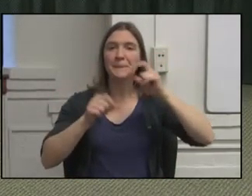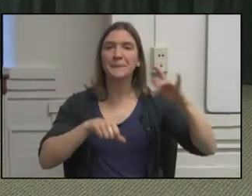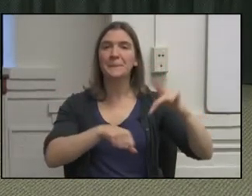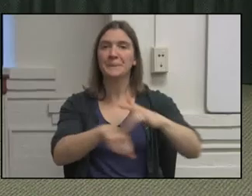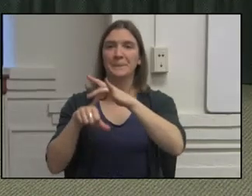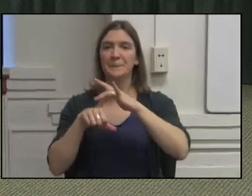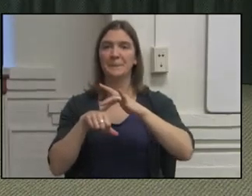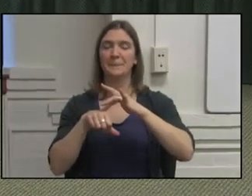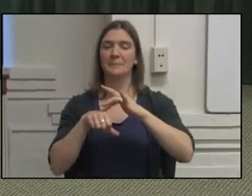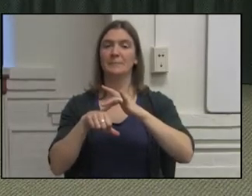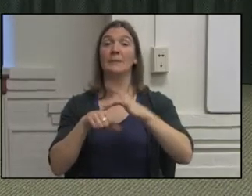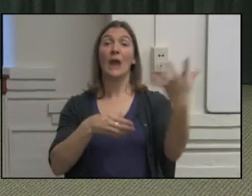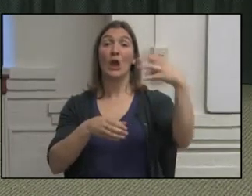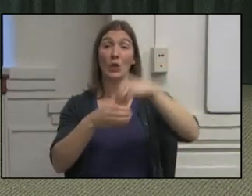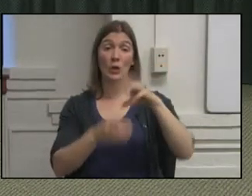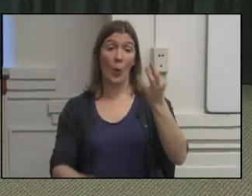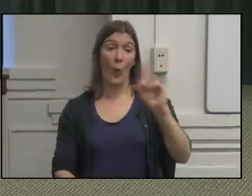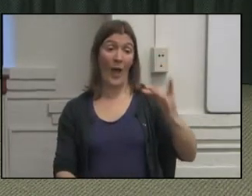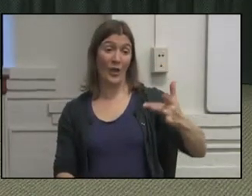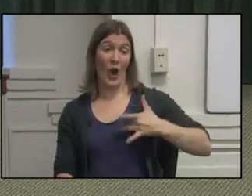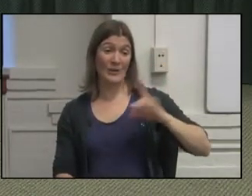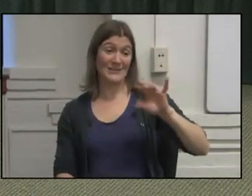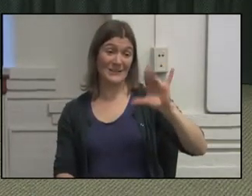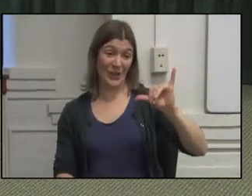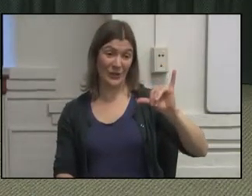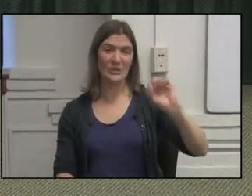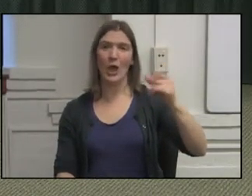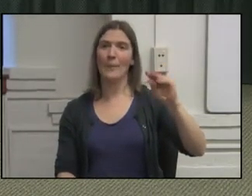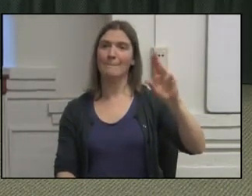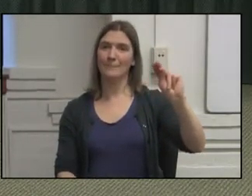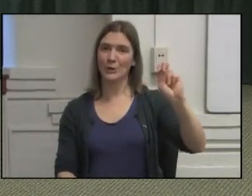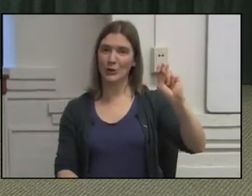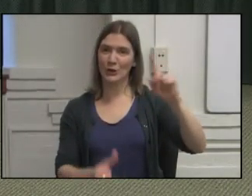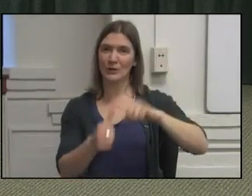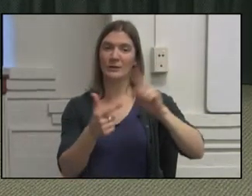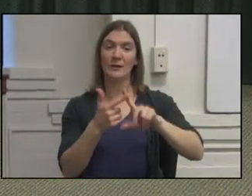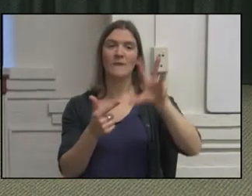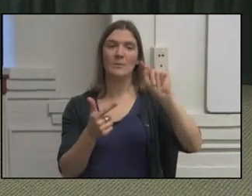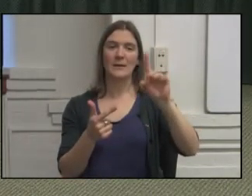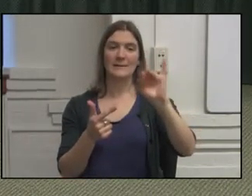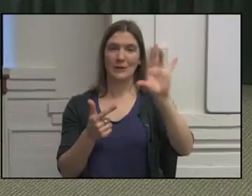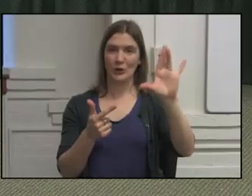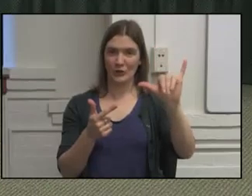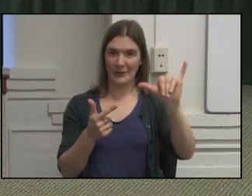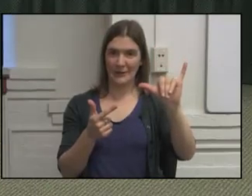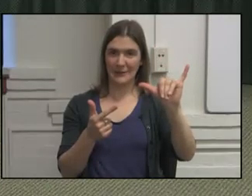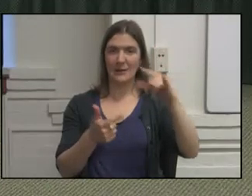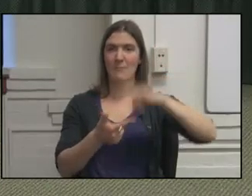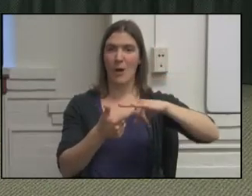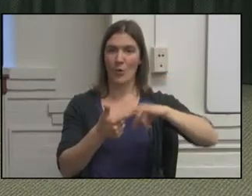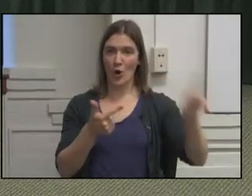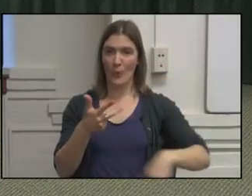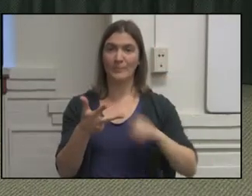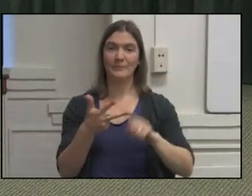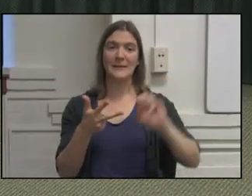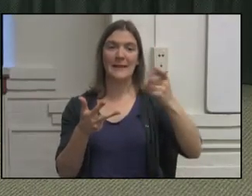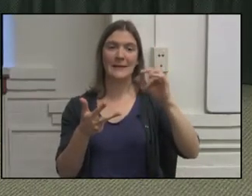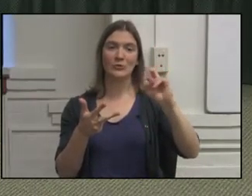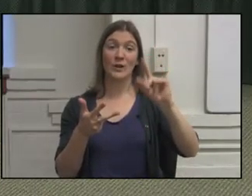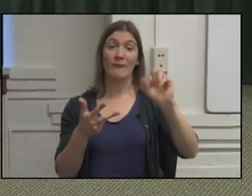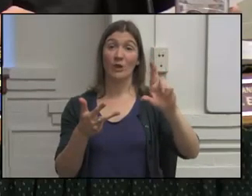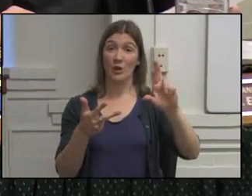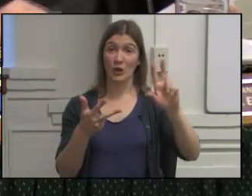or a license, and it's going to include Wild Hart Distillery in Shelburne, Vermont Distillers in Marlboro, Saxtons